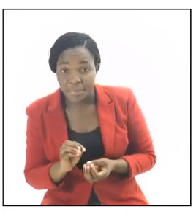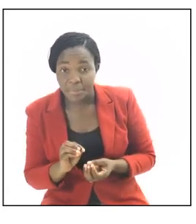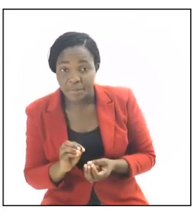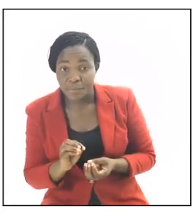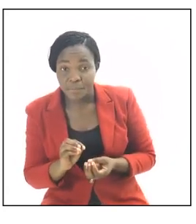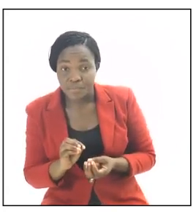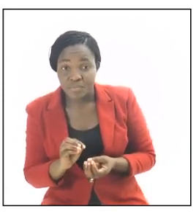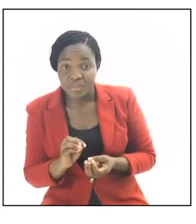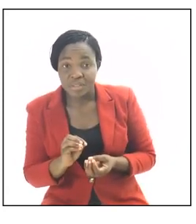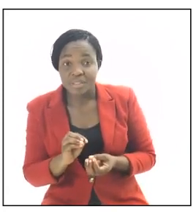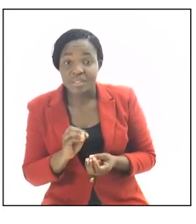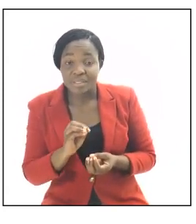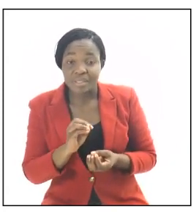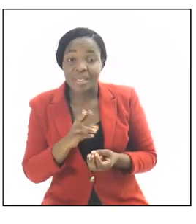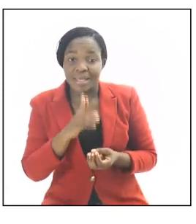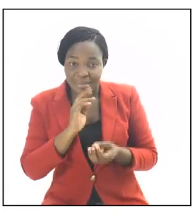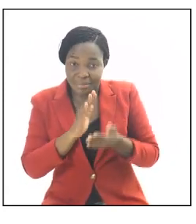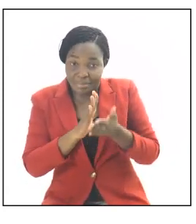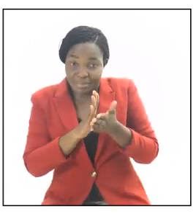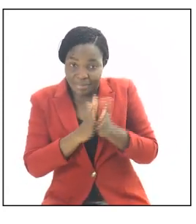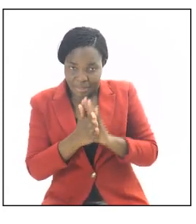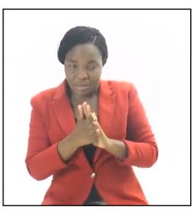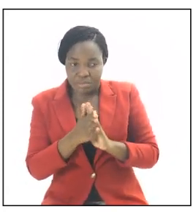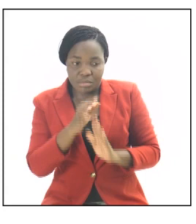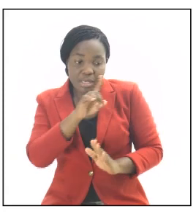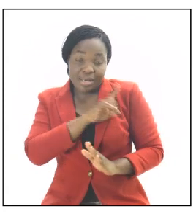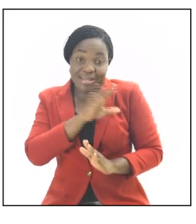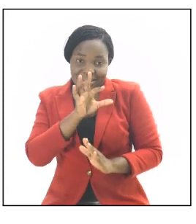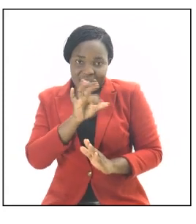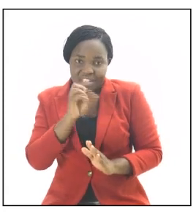also get 19 if you round off